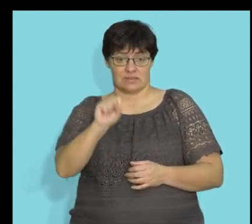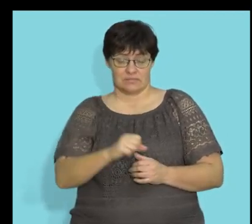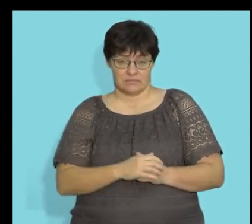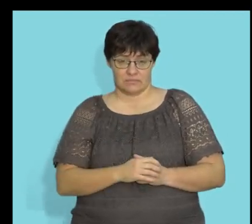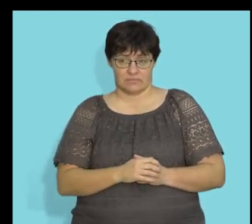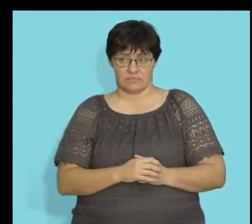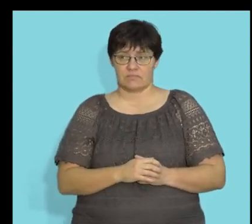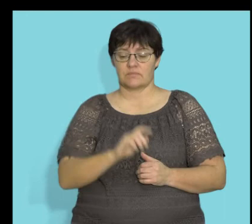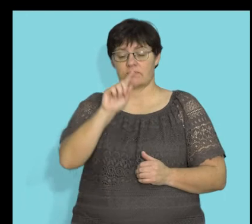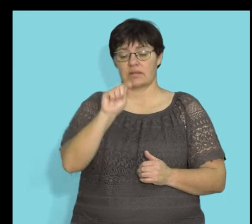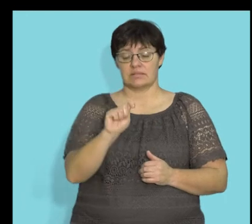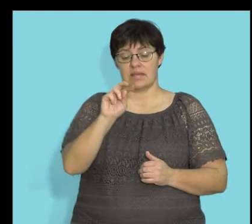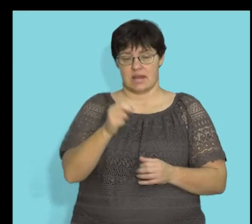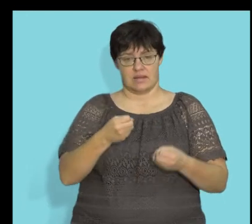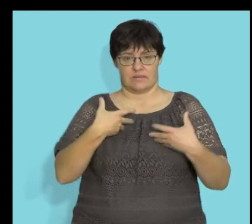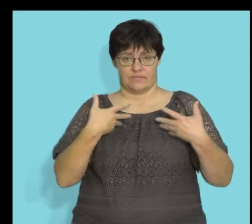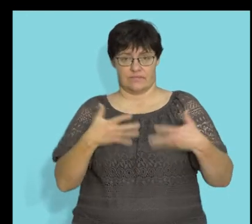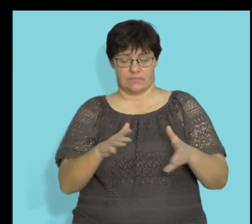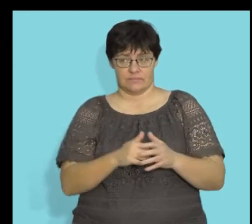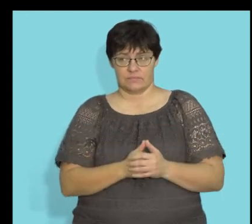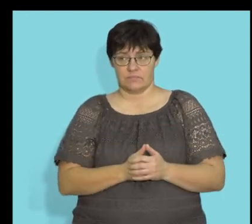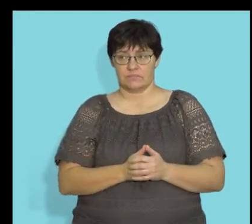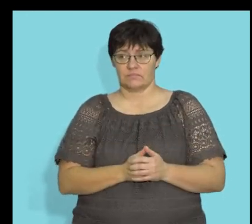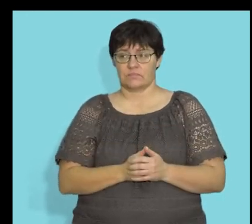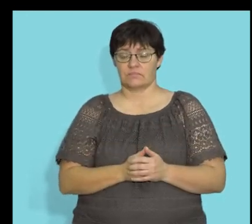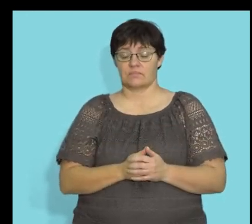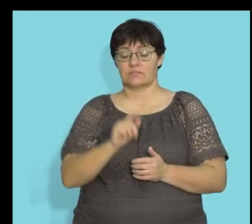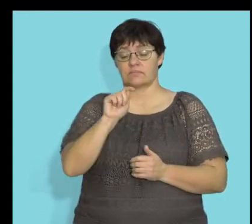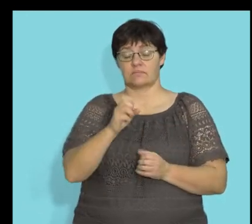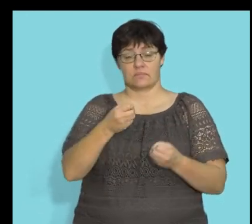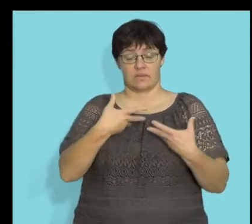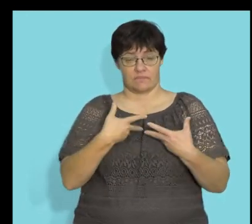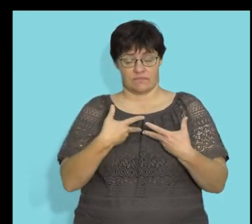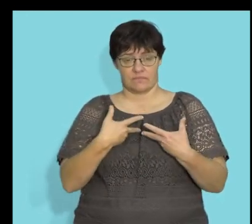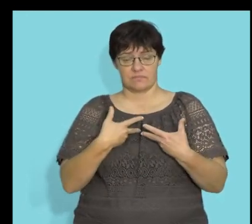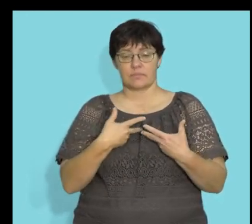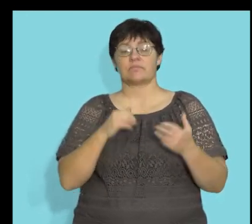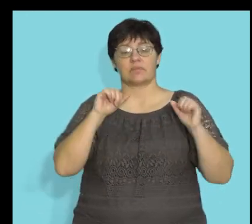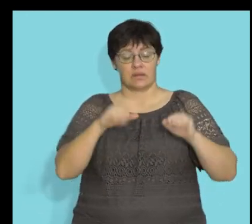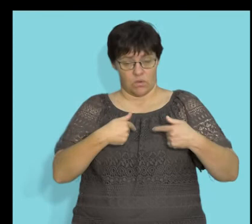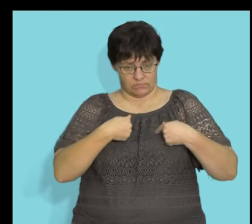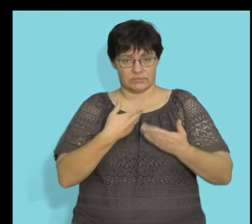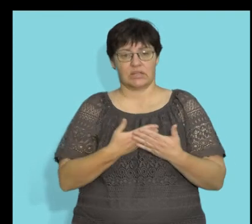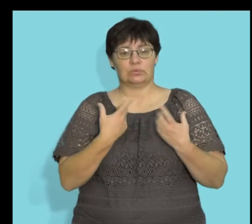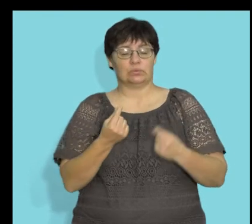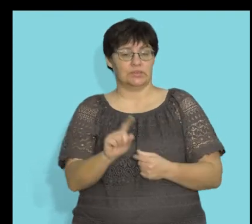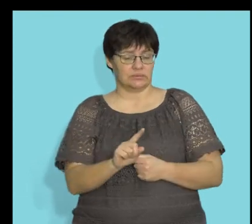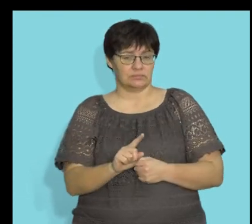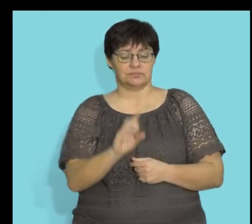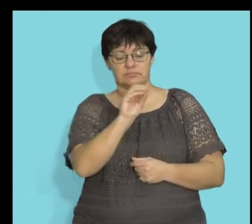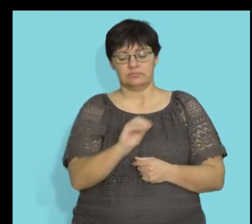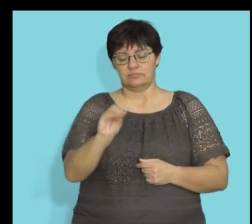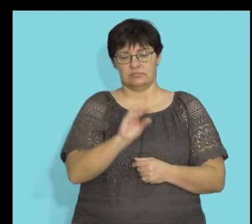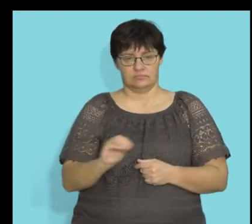have been given our Tn. We know that being given the Tn will allow me